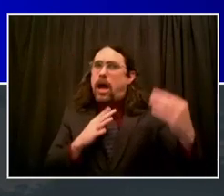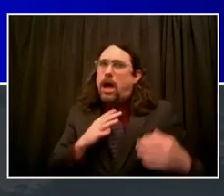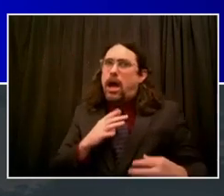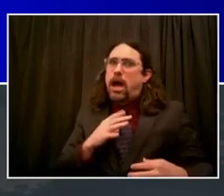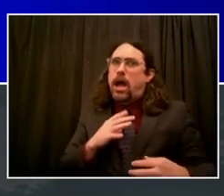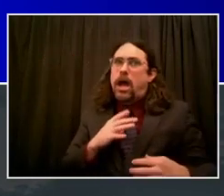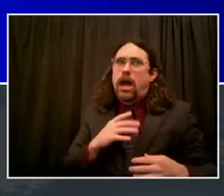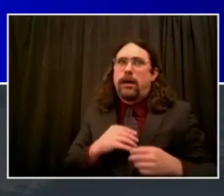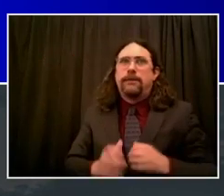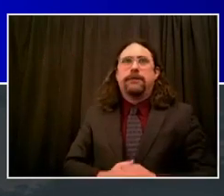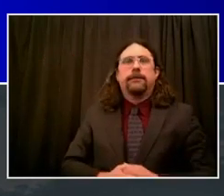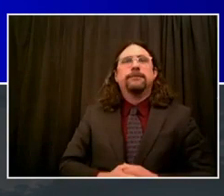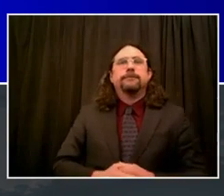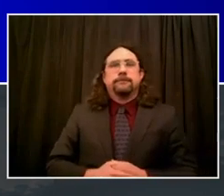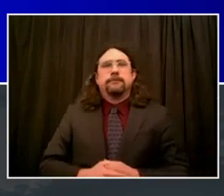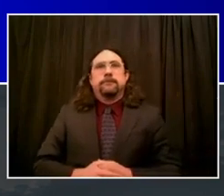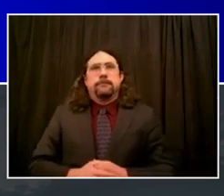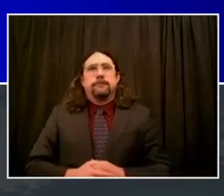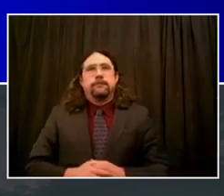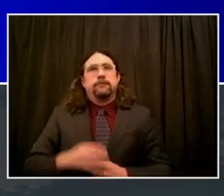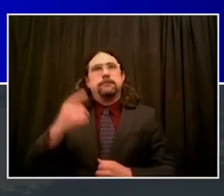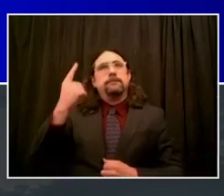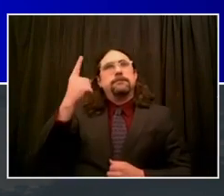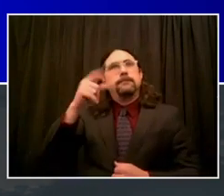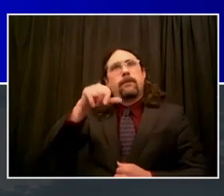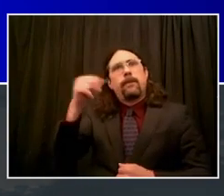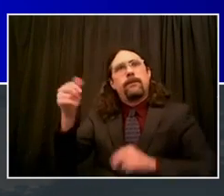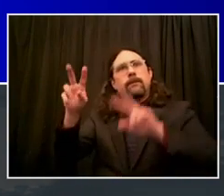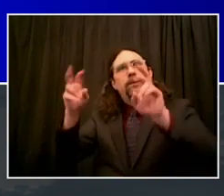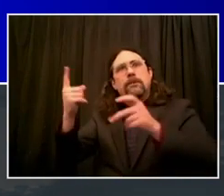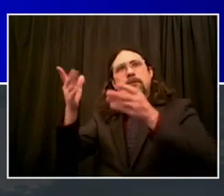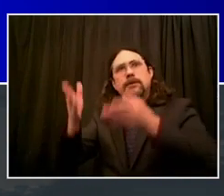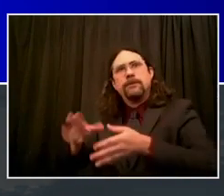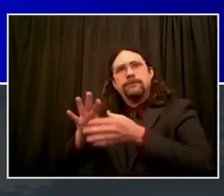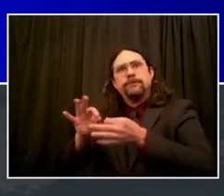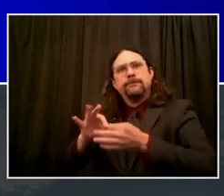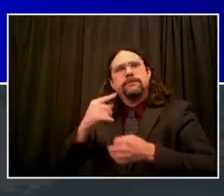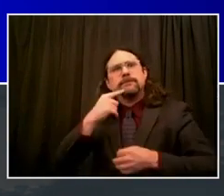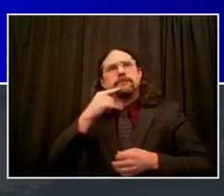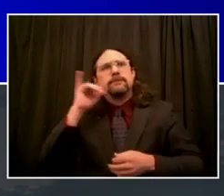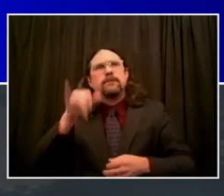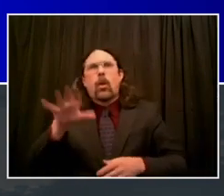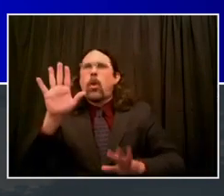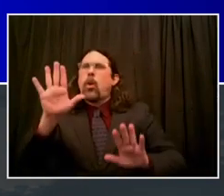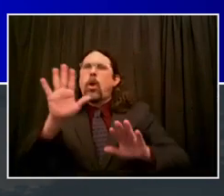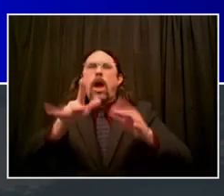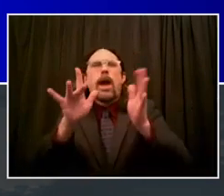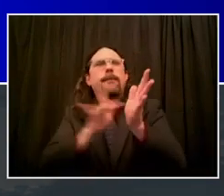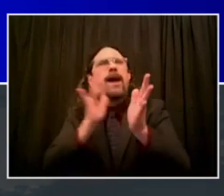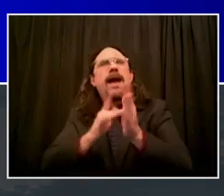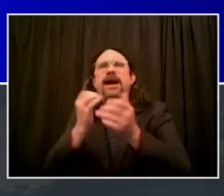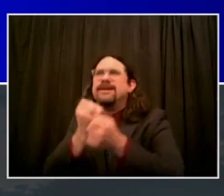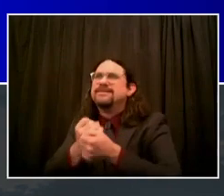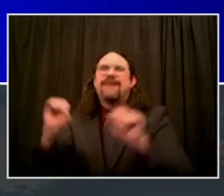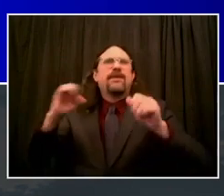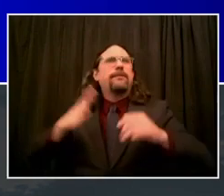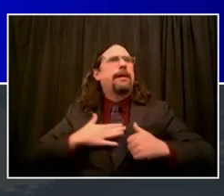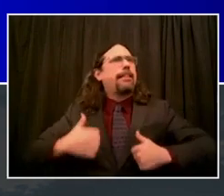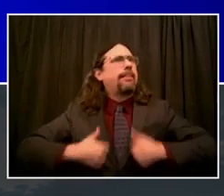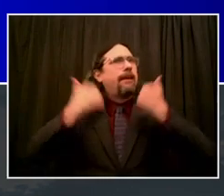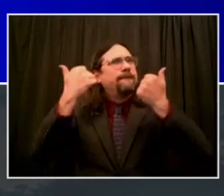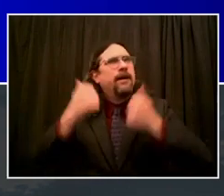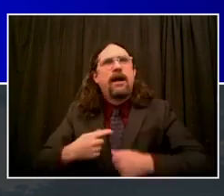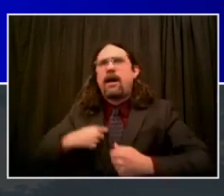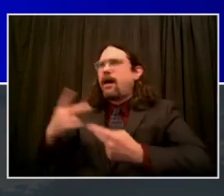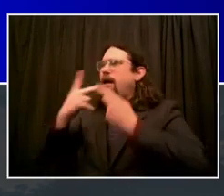love. "The tablet is a lifesaver. Being able to see family and talk to them, that's really exciting. At least I